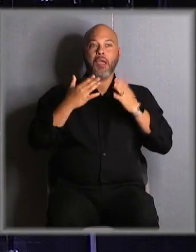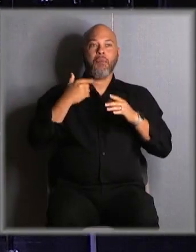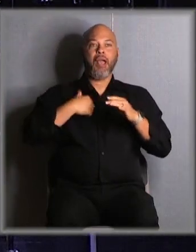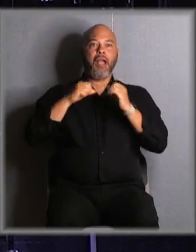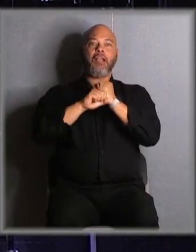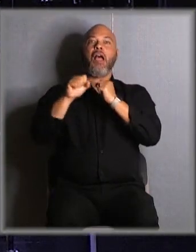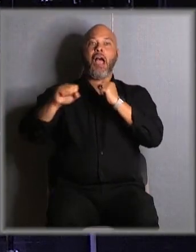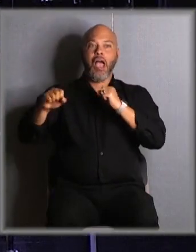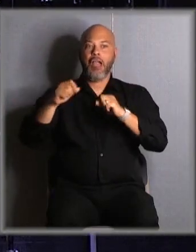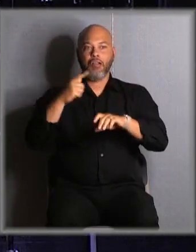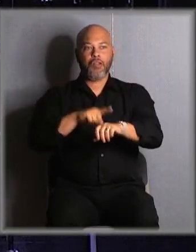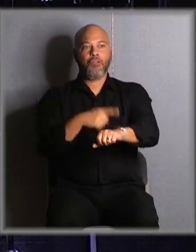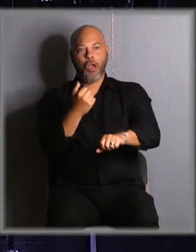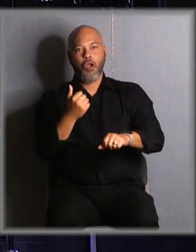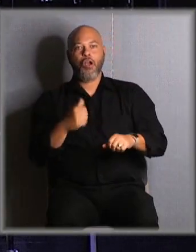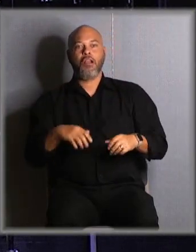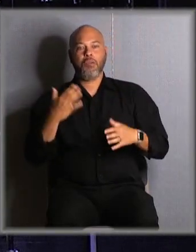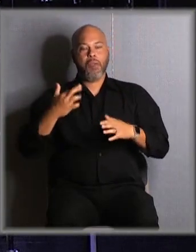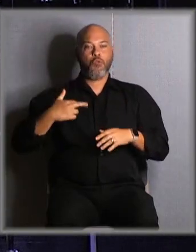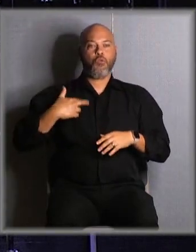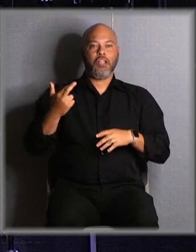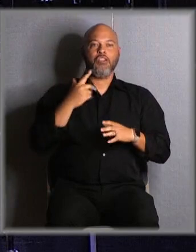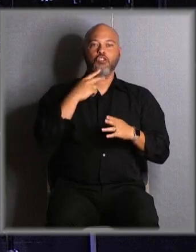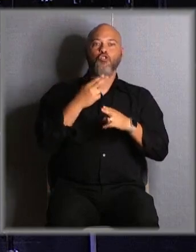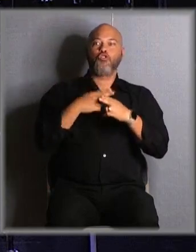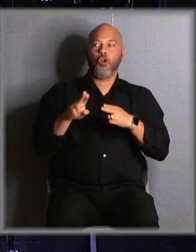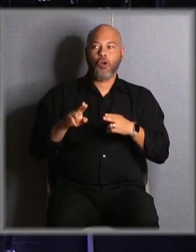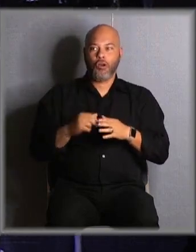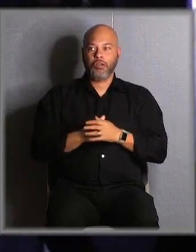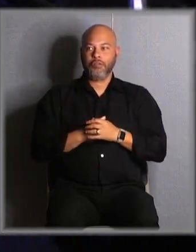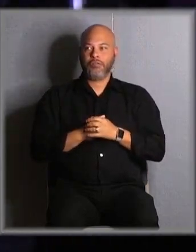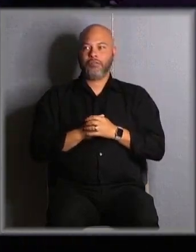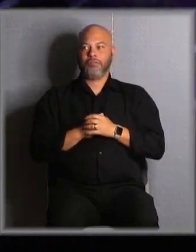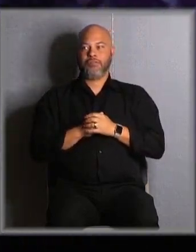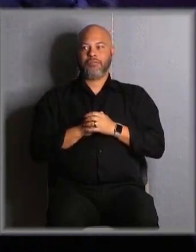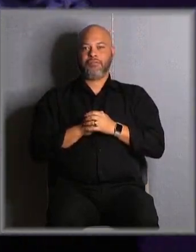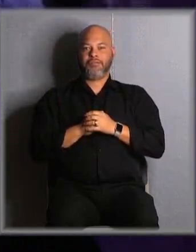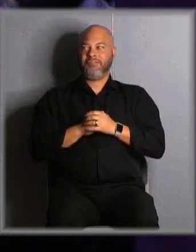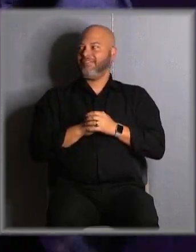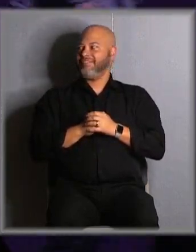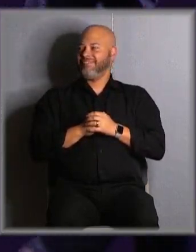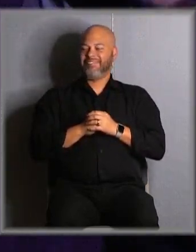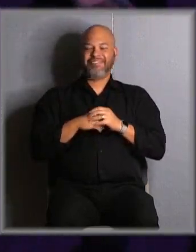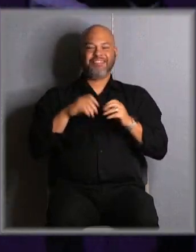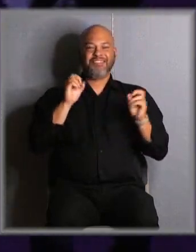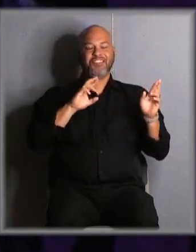summertime and the religion is too short. Woo.